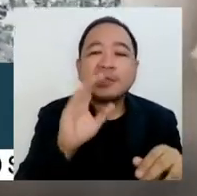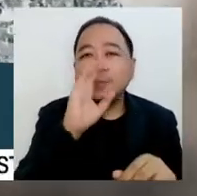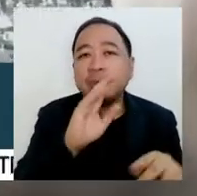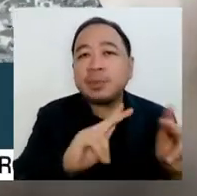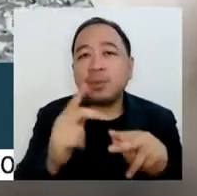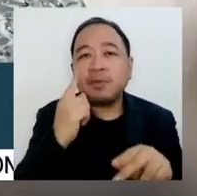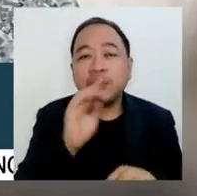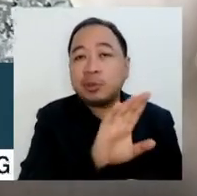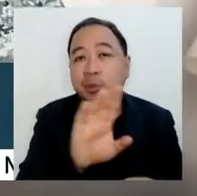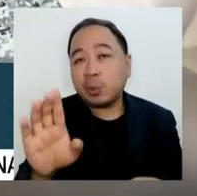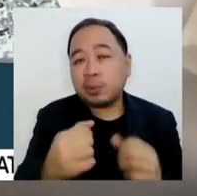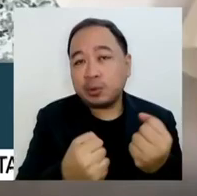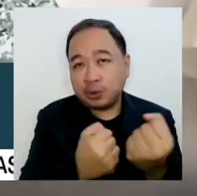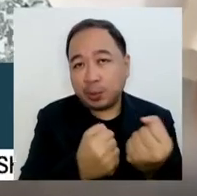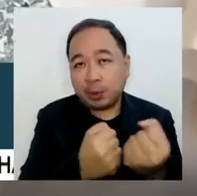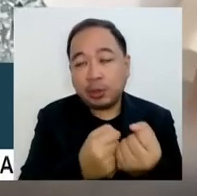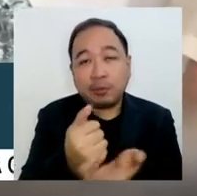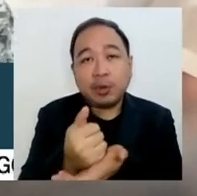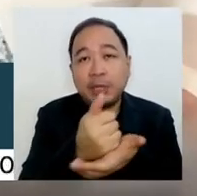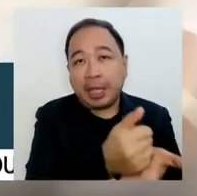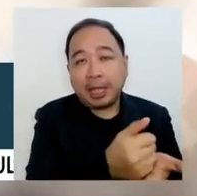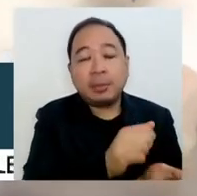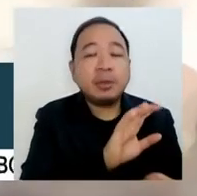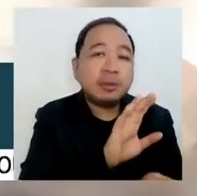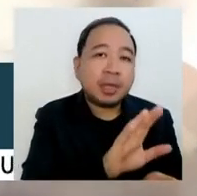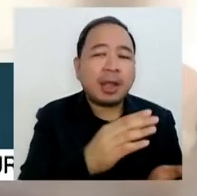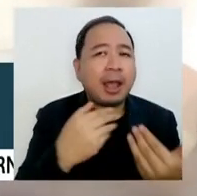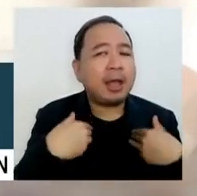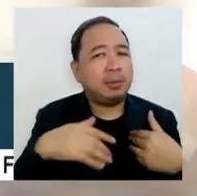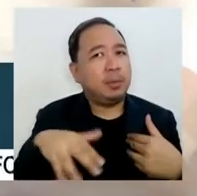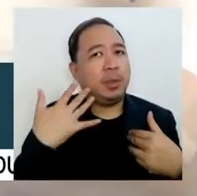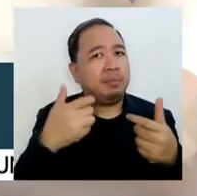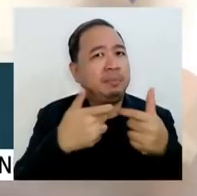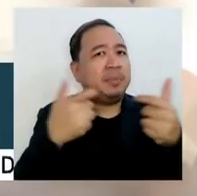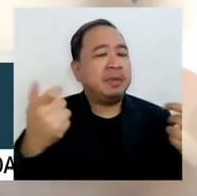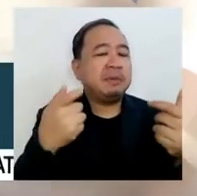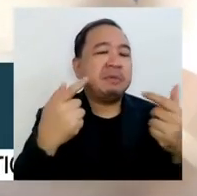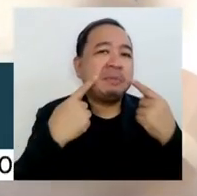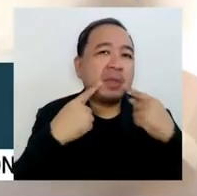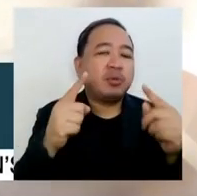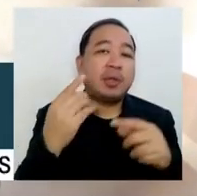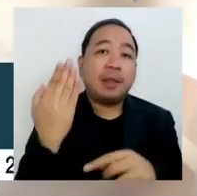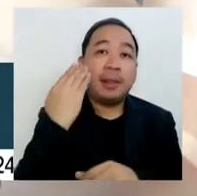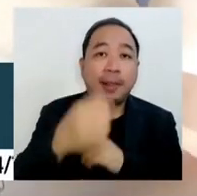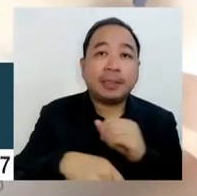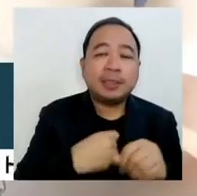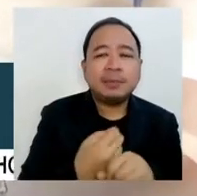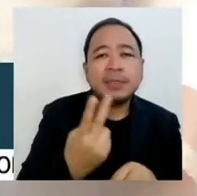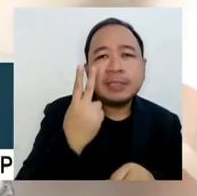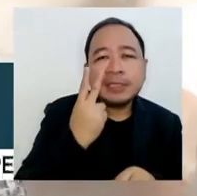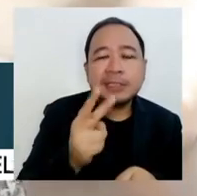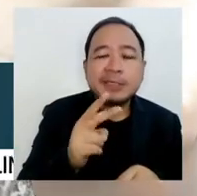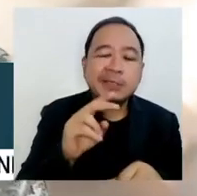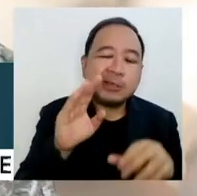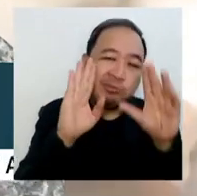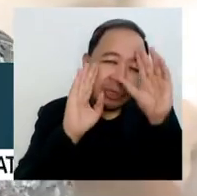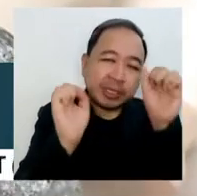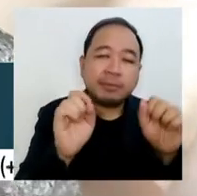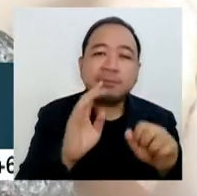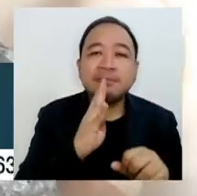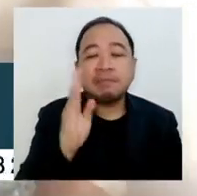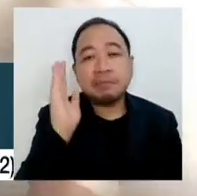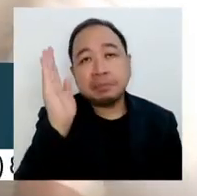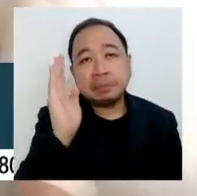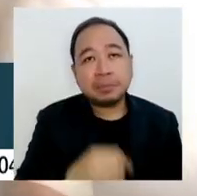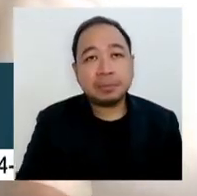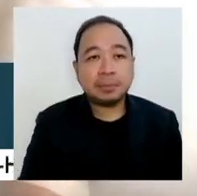for helping him, as he mentioned, pull off a massive victory last year. Let's take a listen to what the president had to say to Cebuanos.